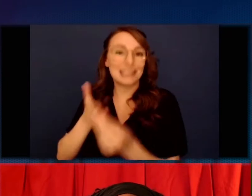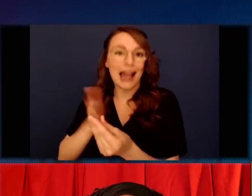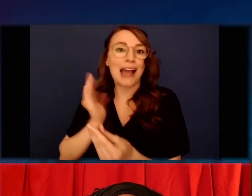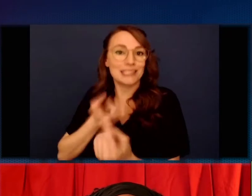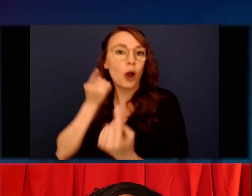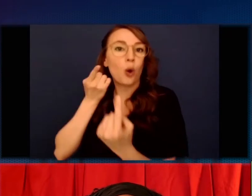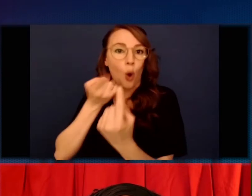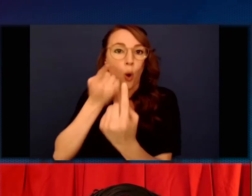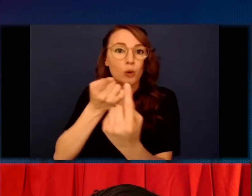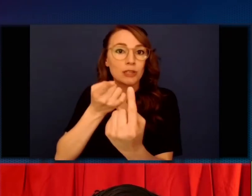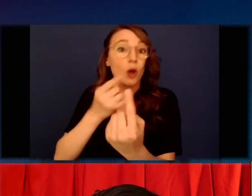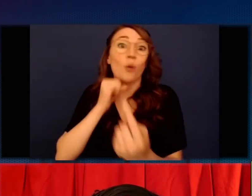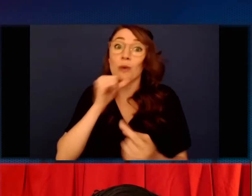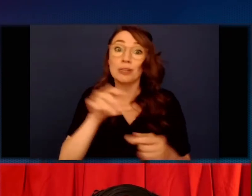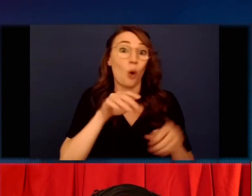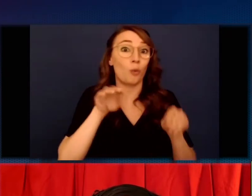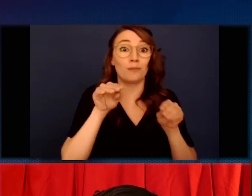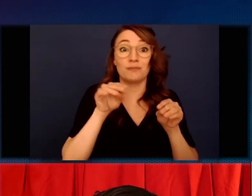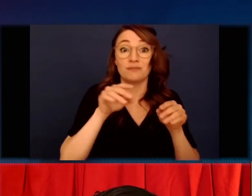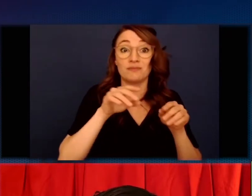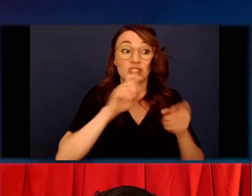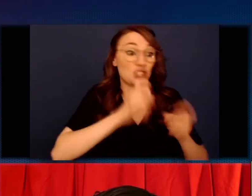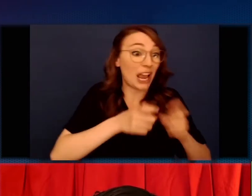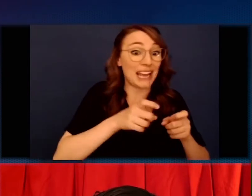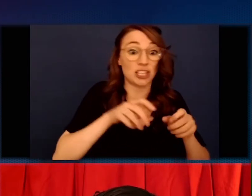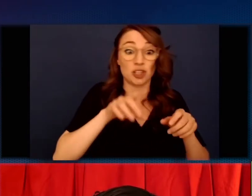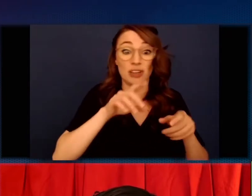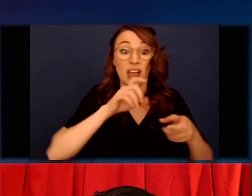and saying, is this